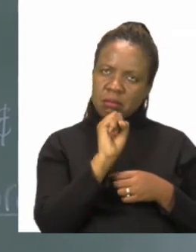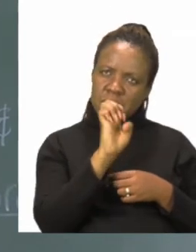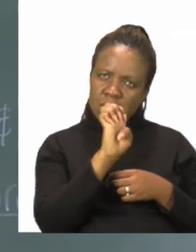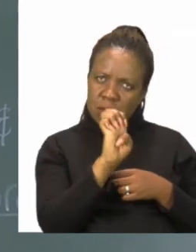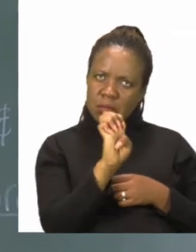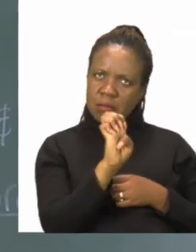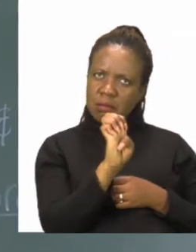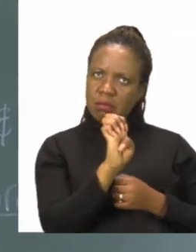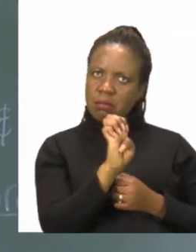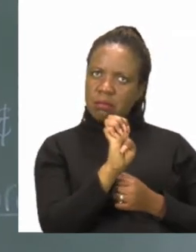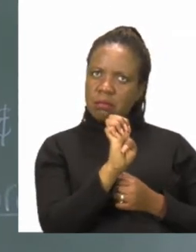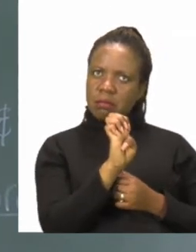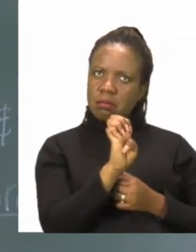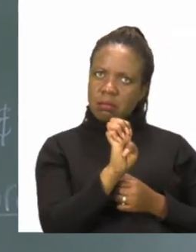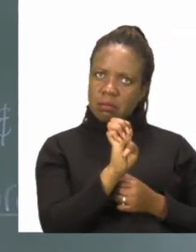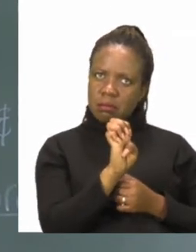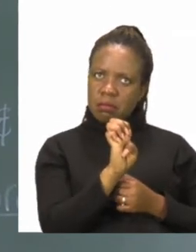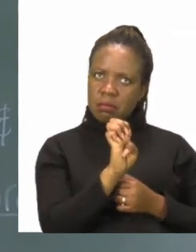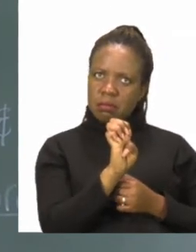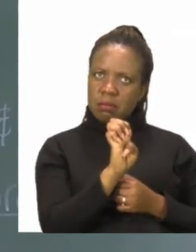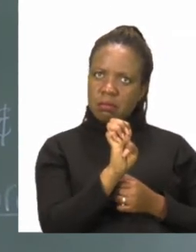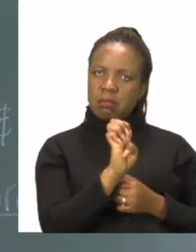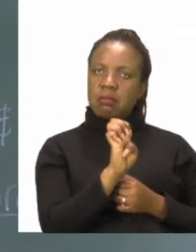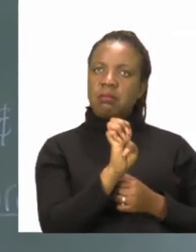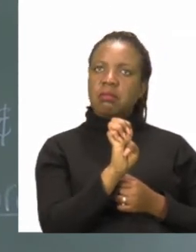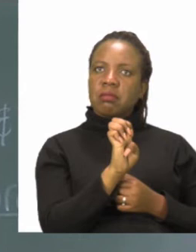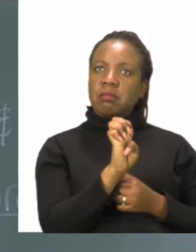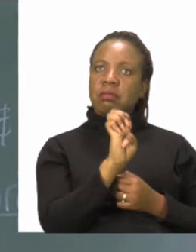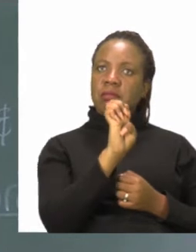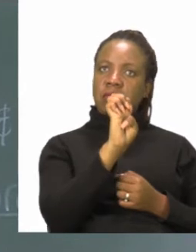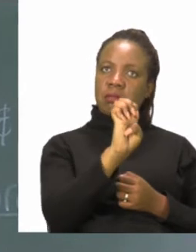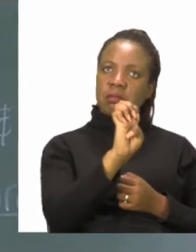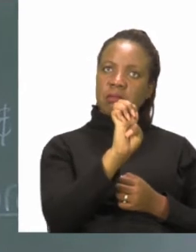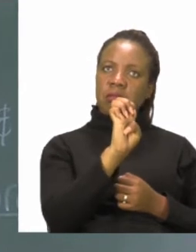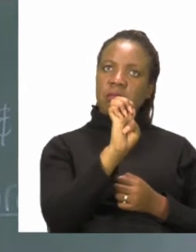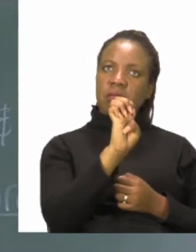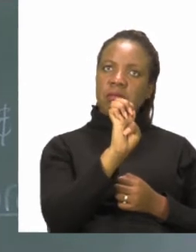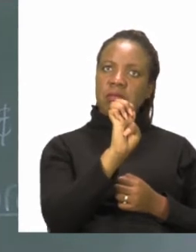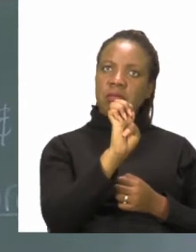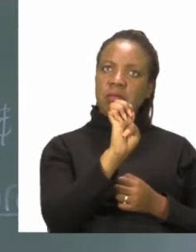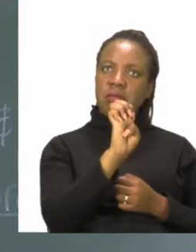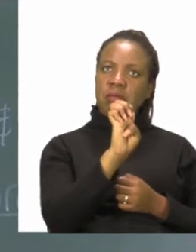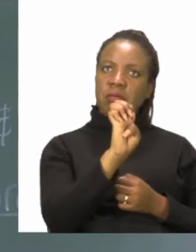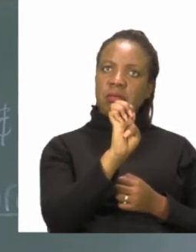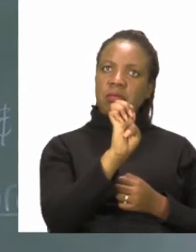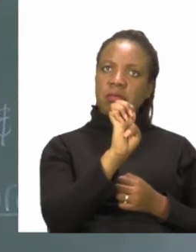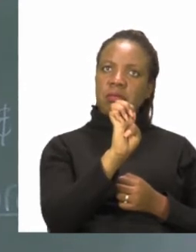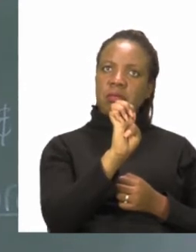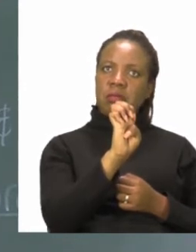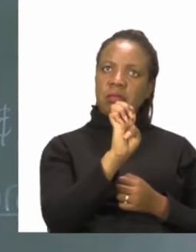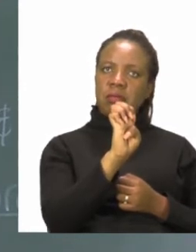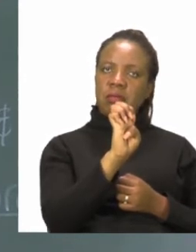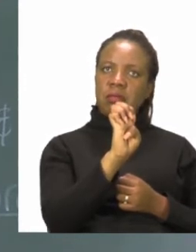sell? That's right, it's the letter E. So, do we have a letter E? There we go. We